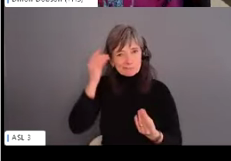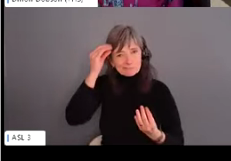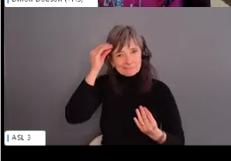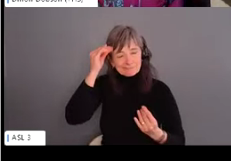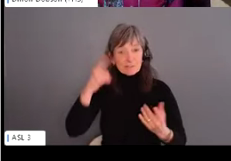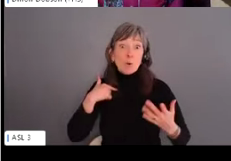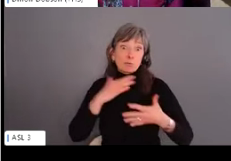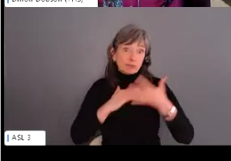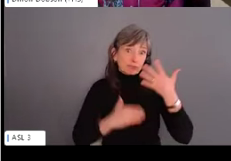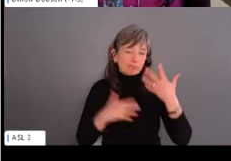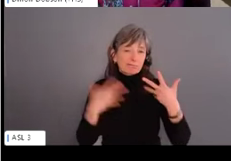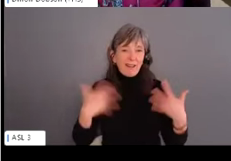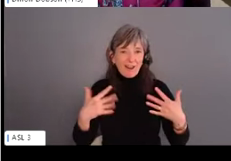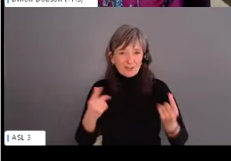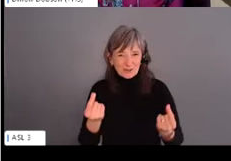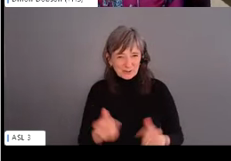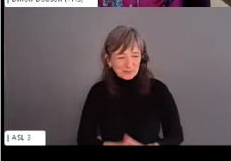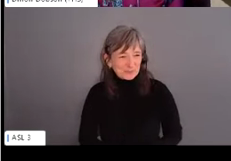order. Um,